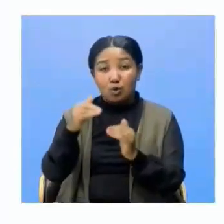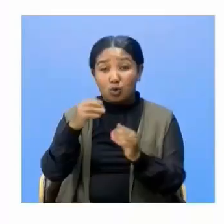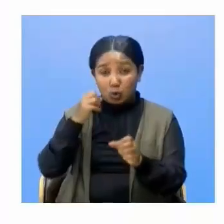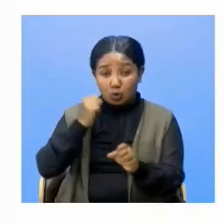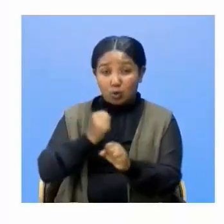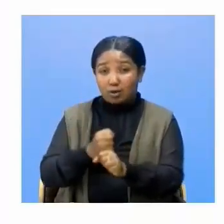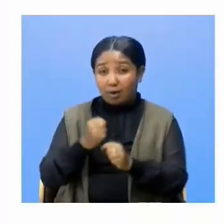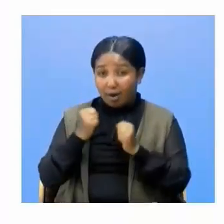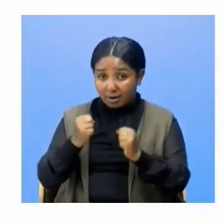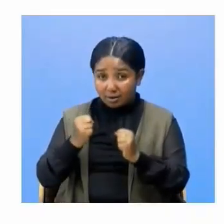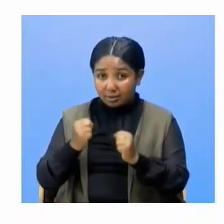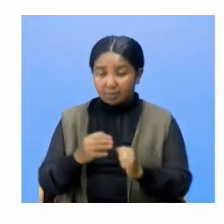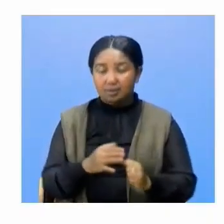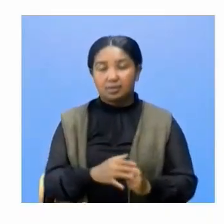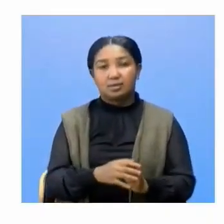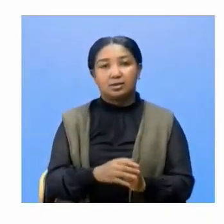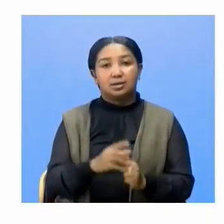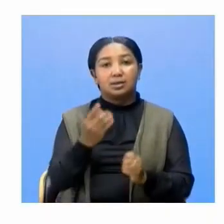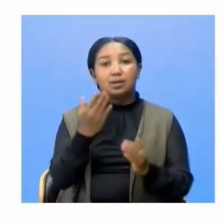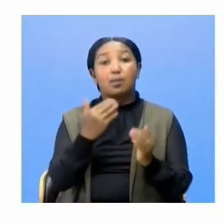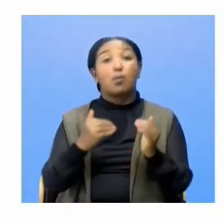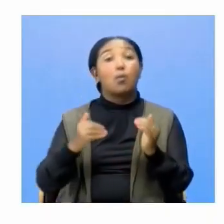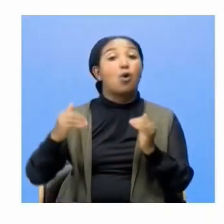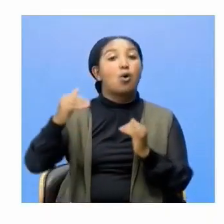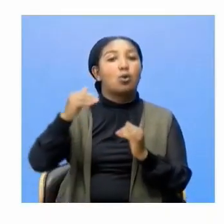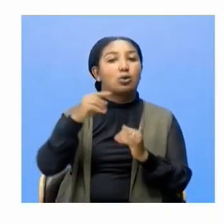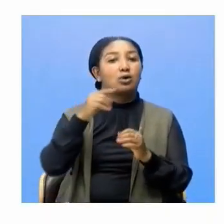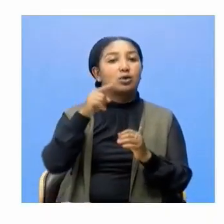hard, the more